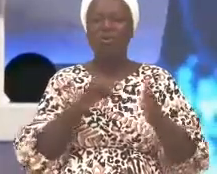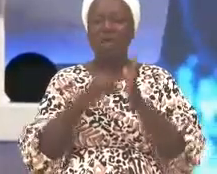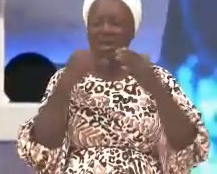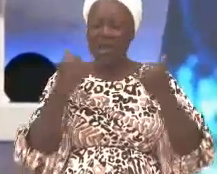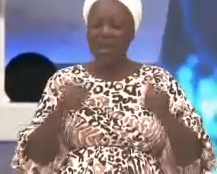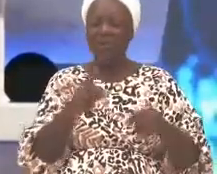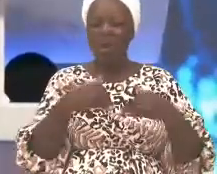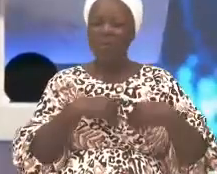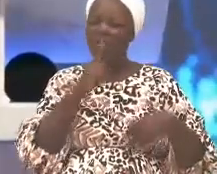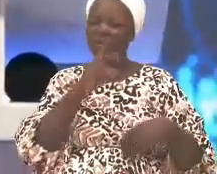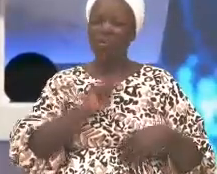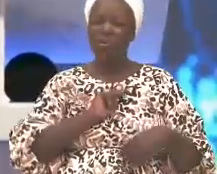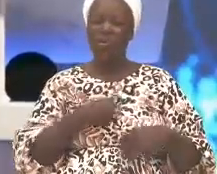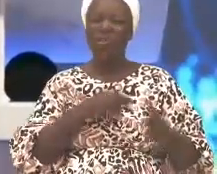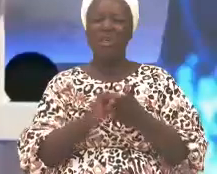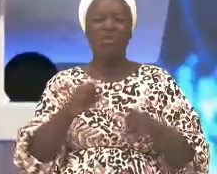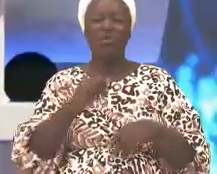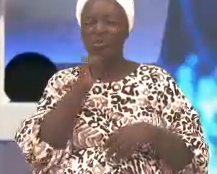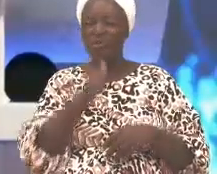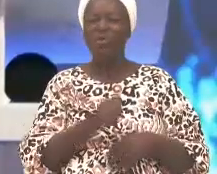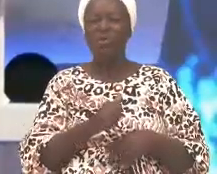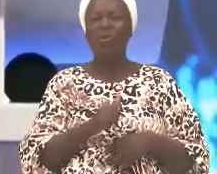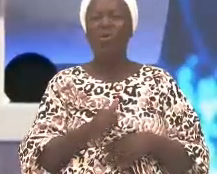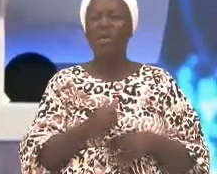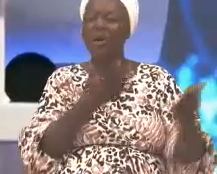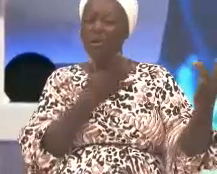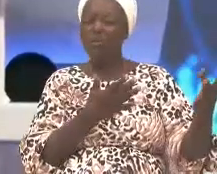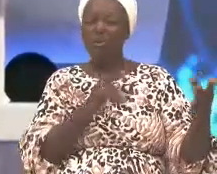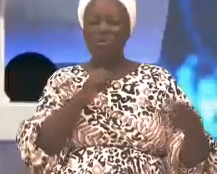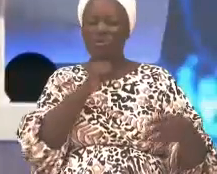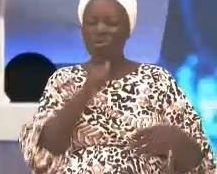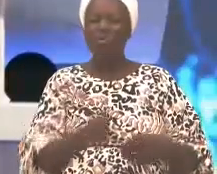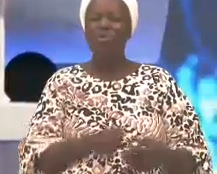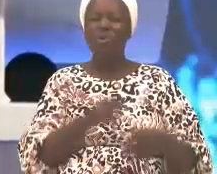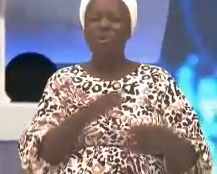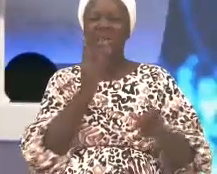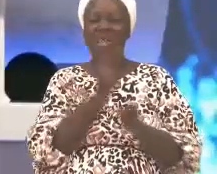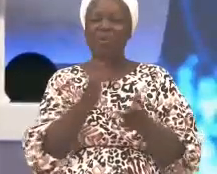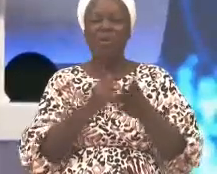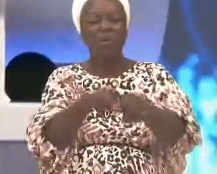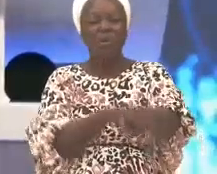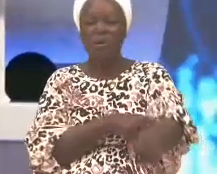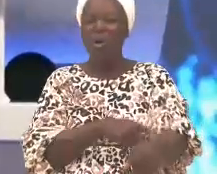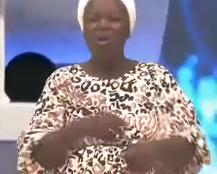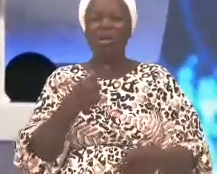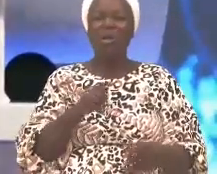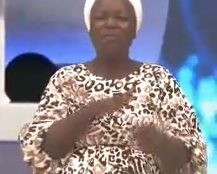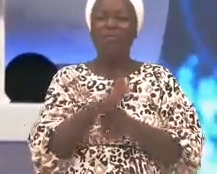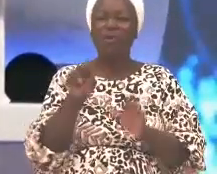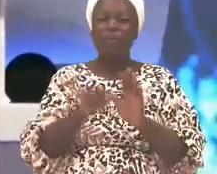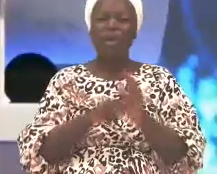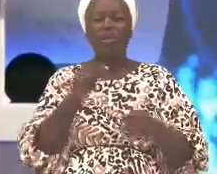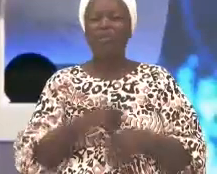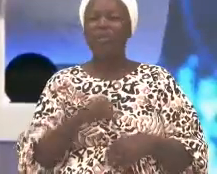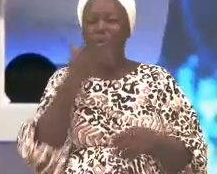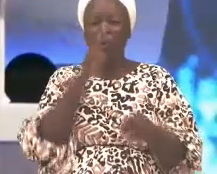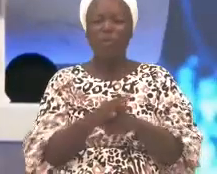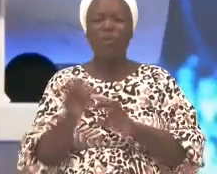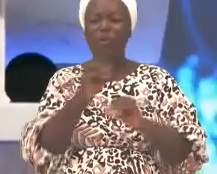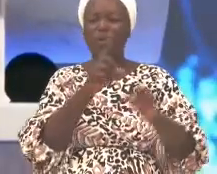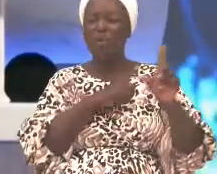us you are not going to delay and you are not going to prolong the fulfillment of your promise. Oh Lord,